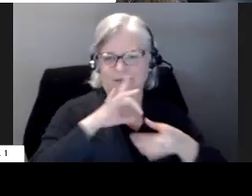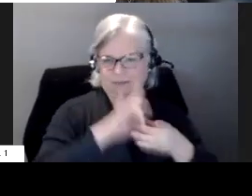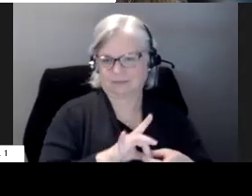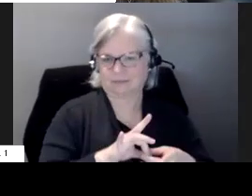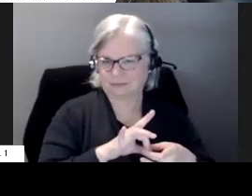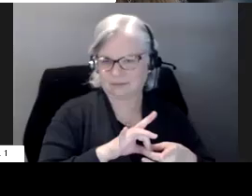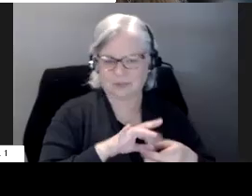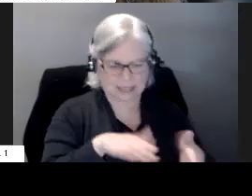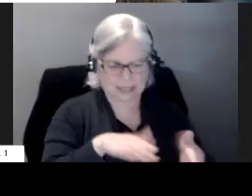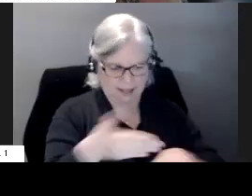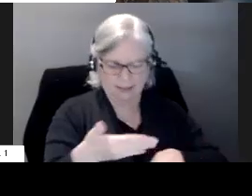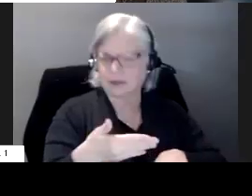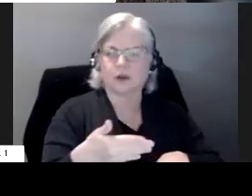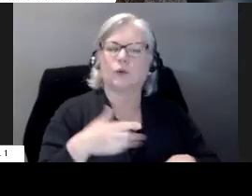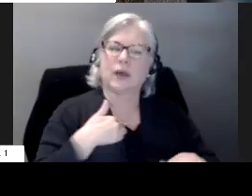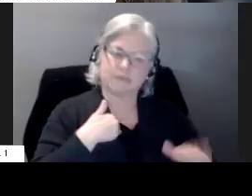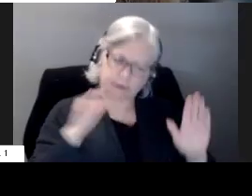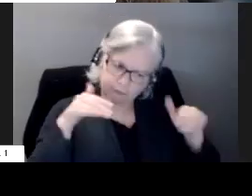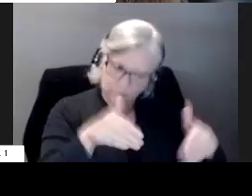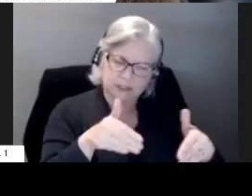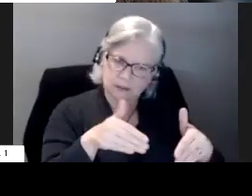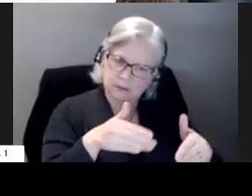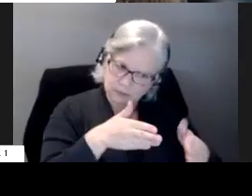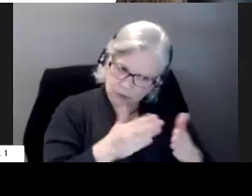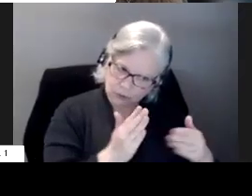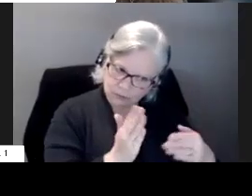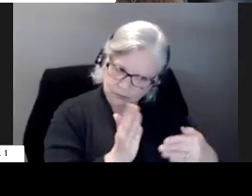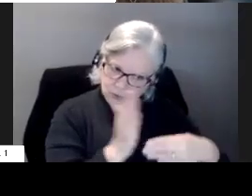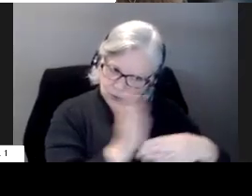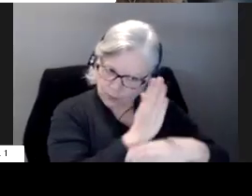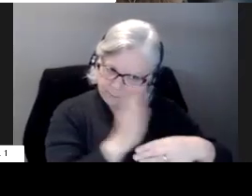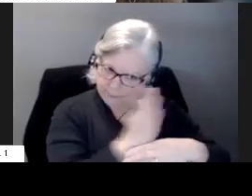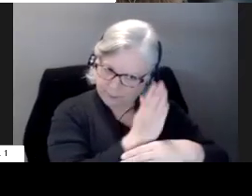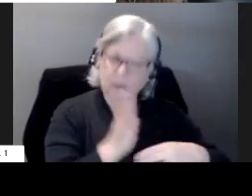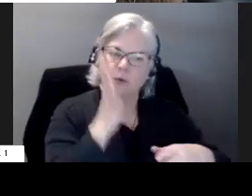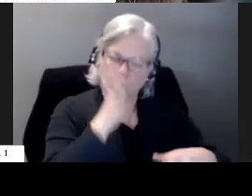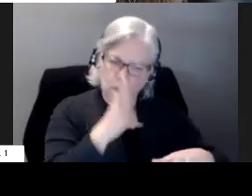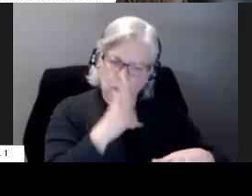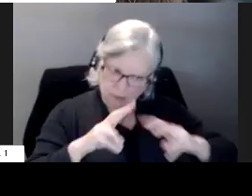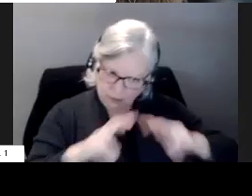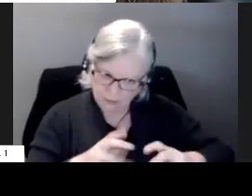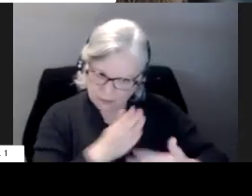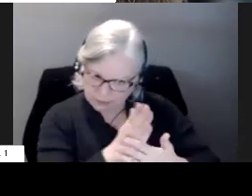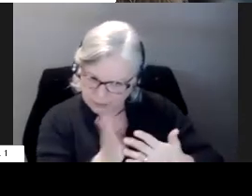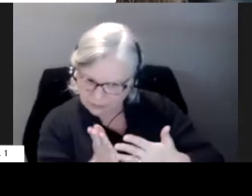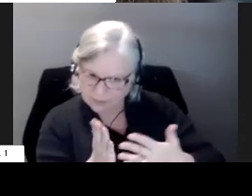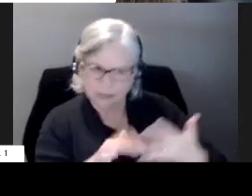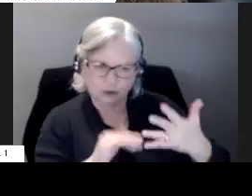focused scope, which sets out the parameters of what will and will not be examined. Next slide, please,